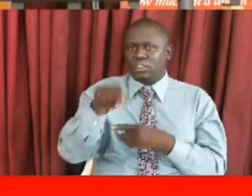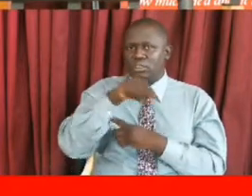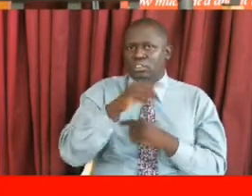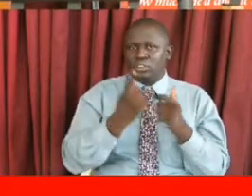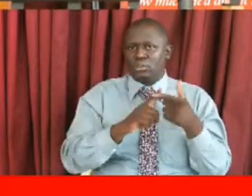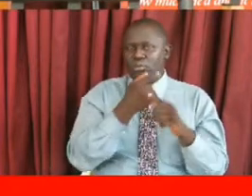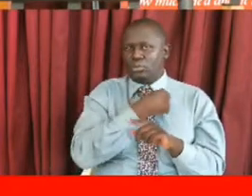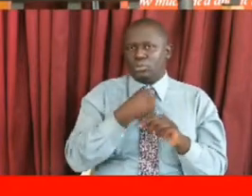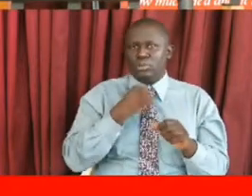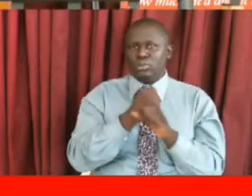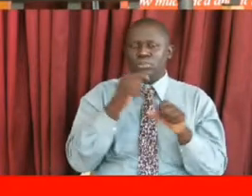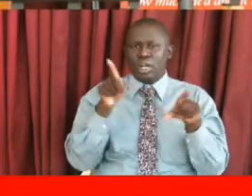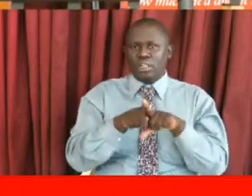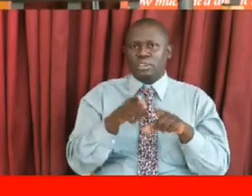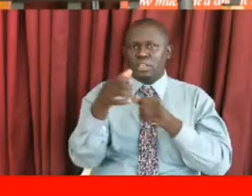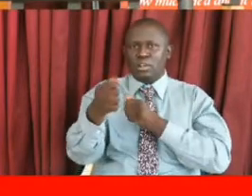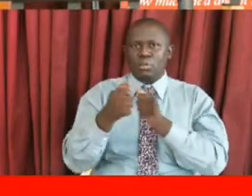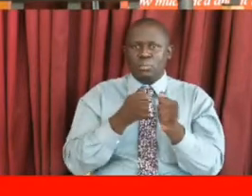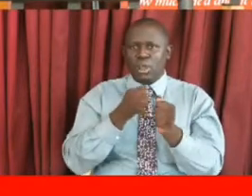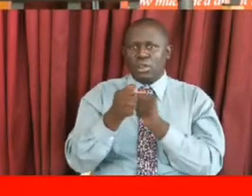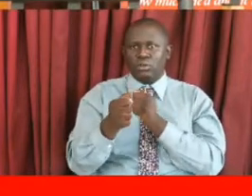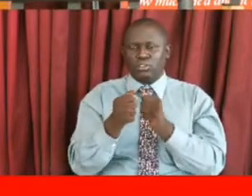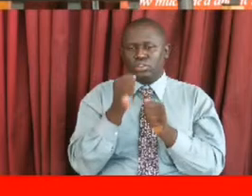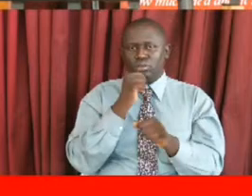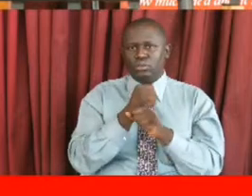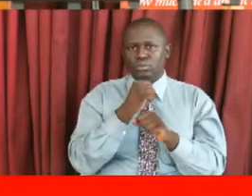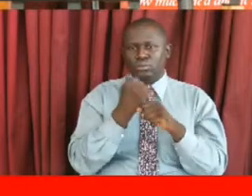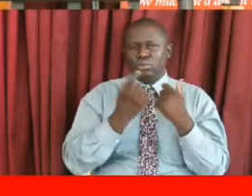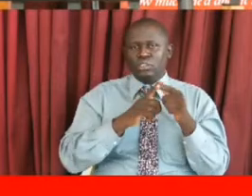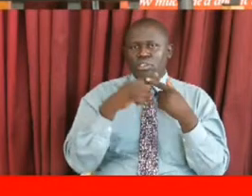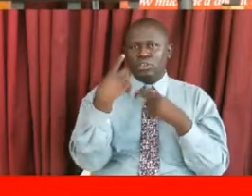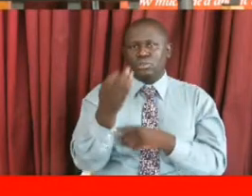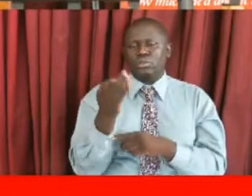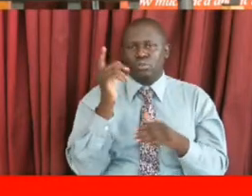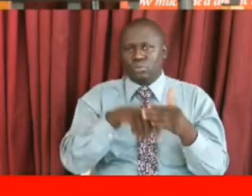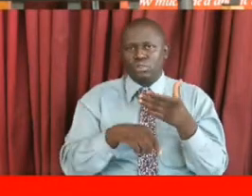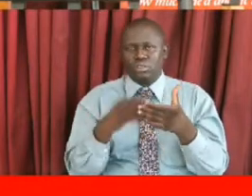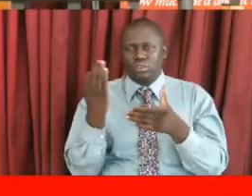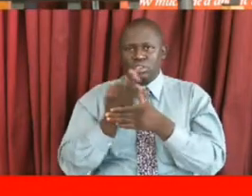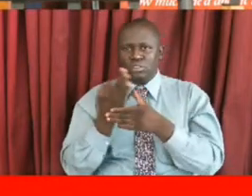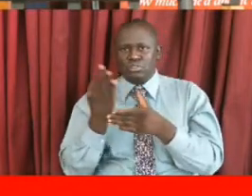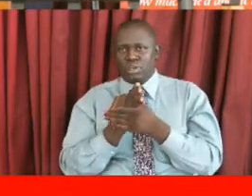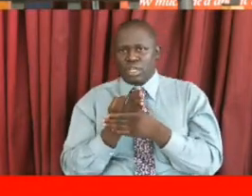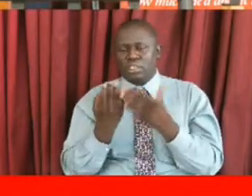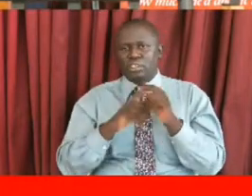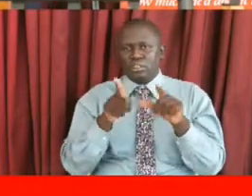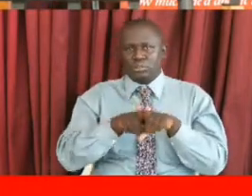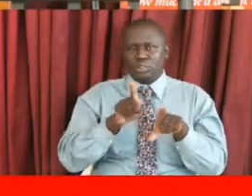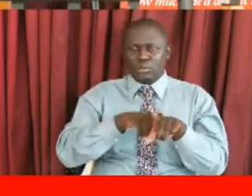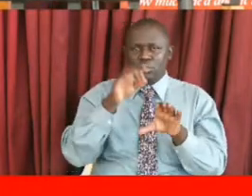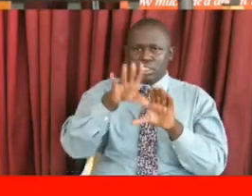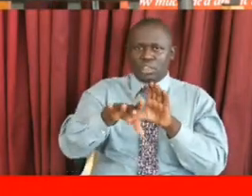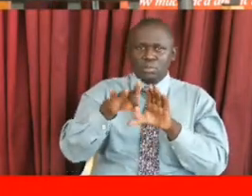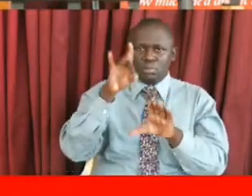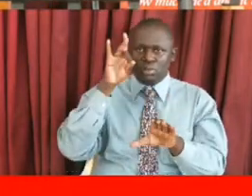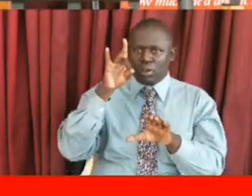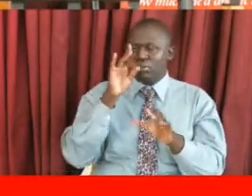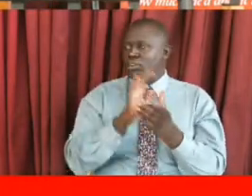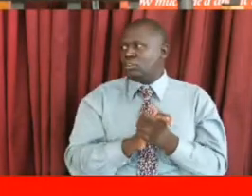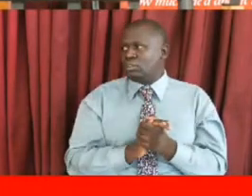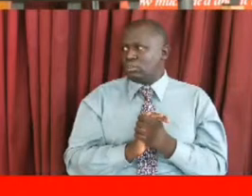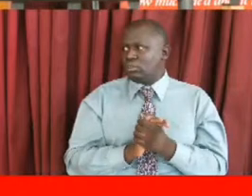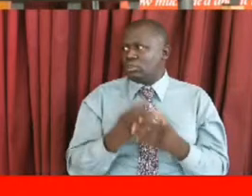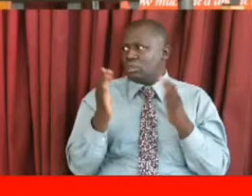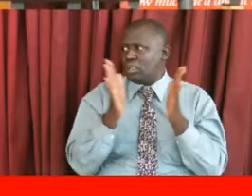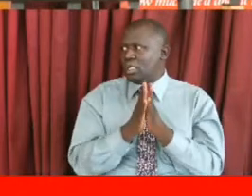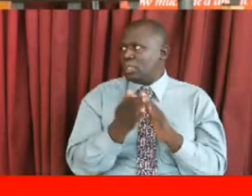pilots do they go to their file and they pull out their checklist